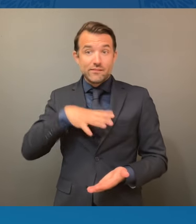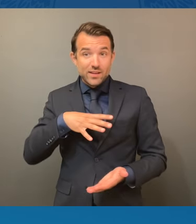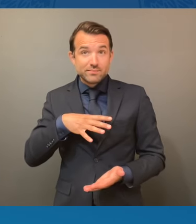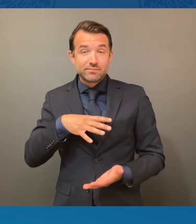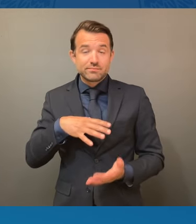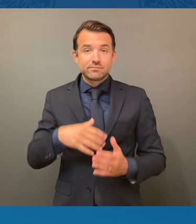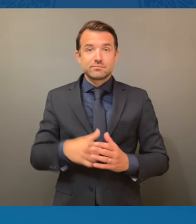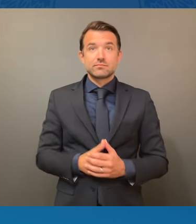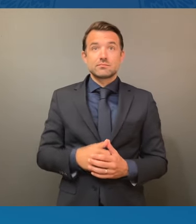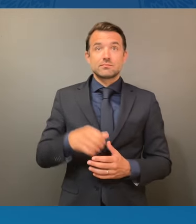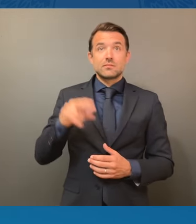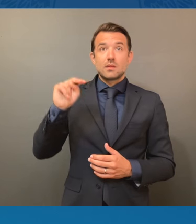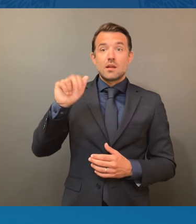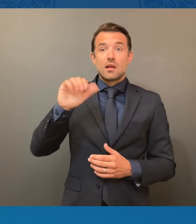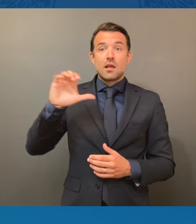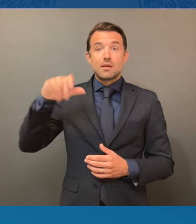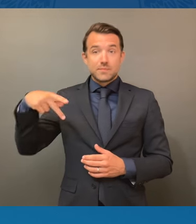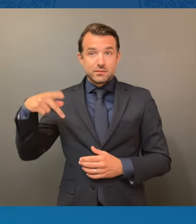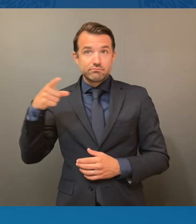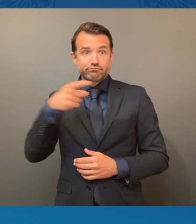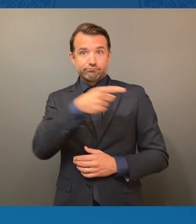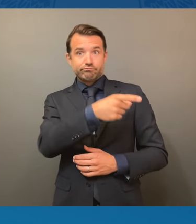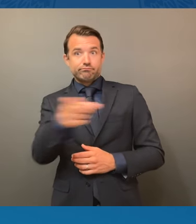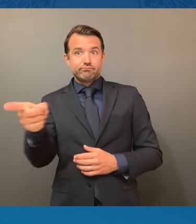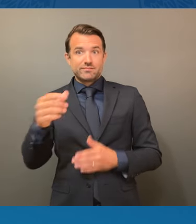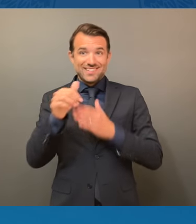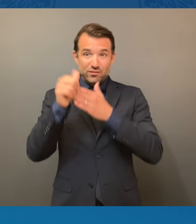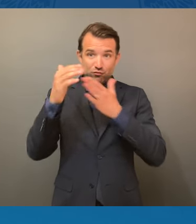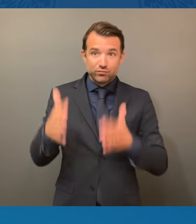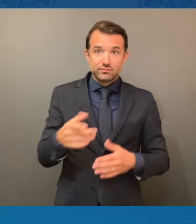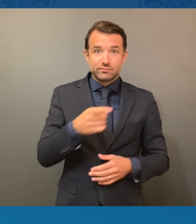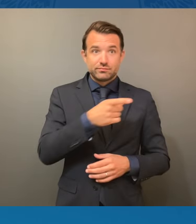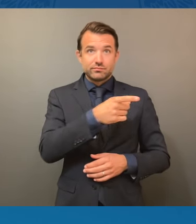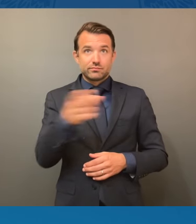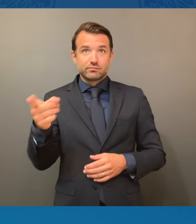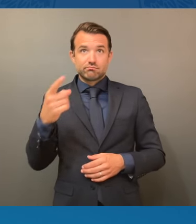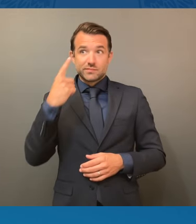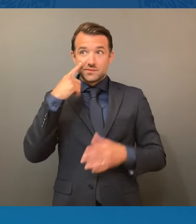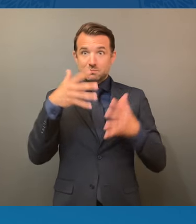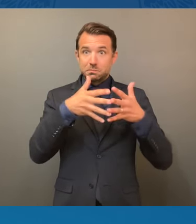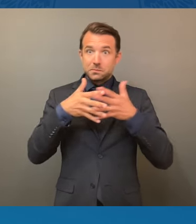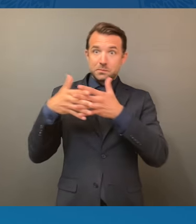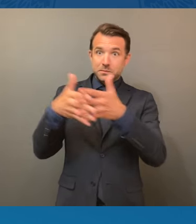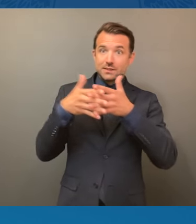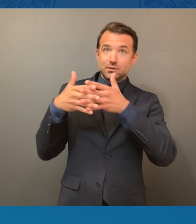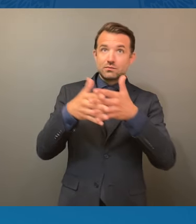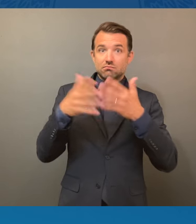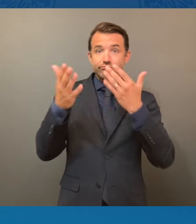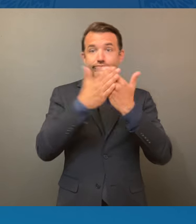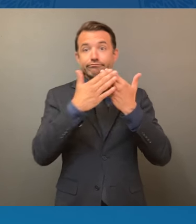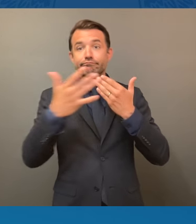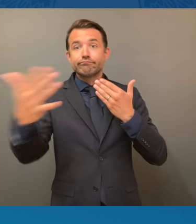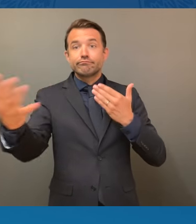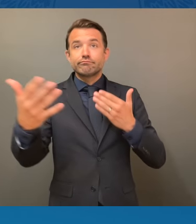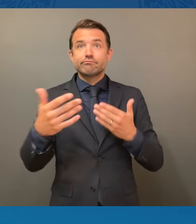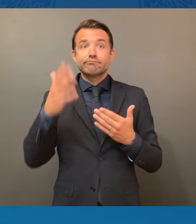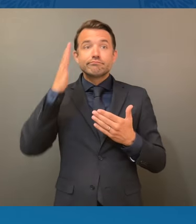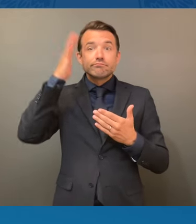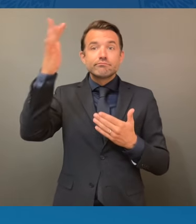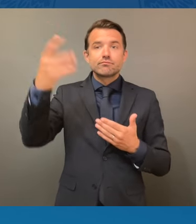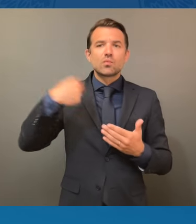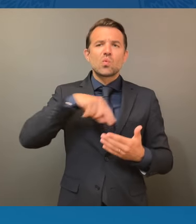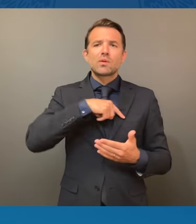NAACP, to continue to move our nation forward, we must also take action to address